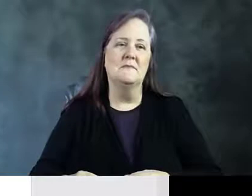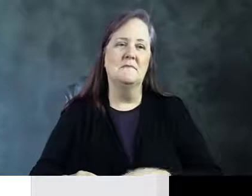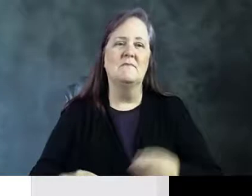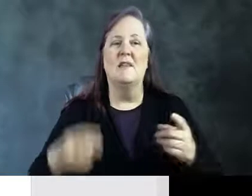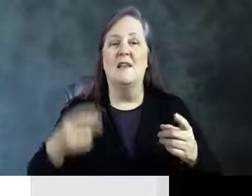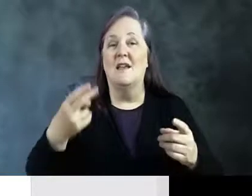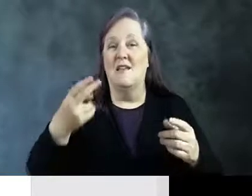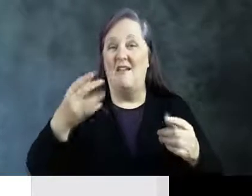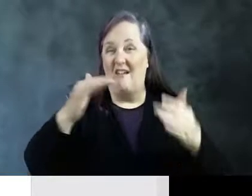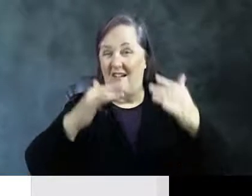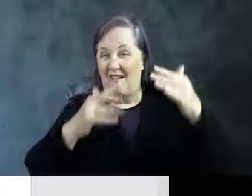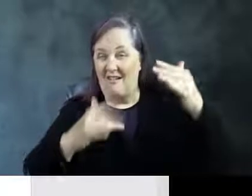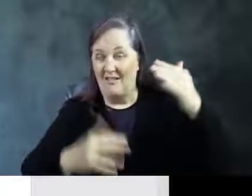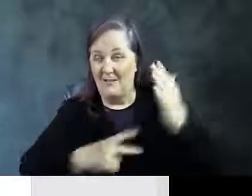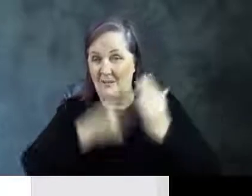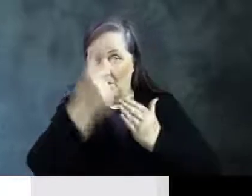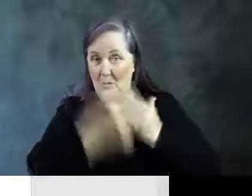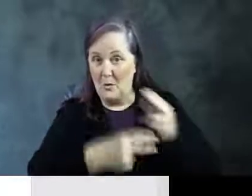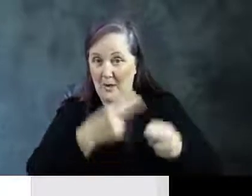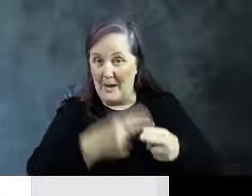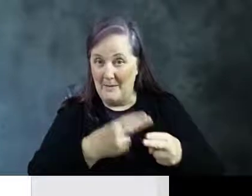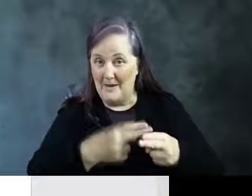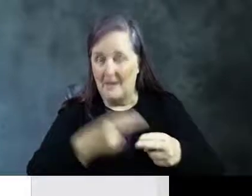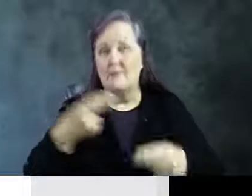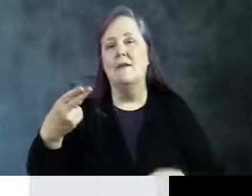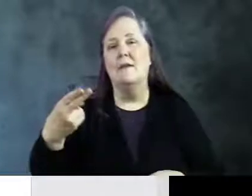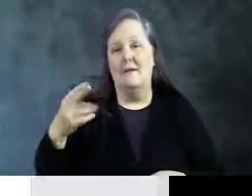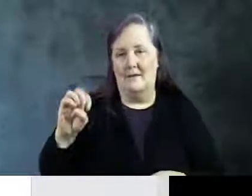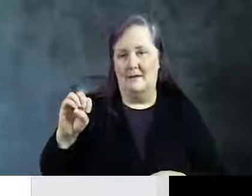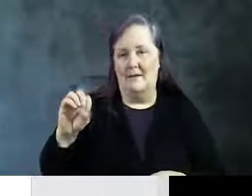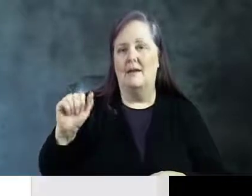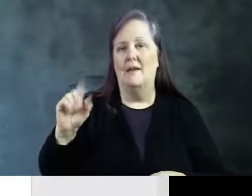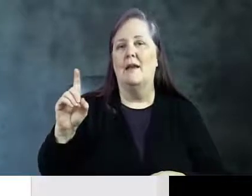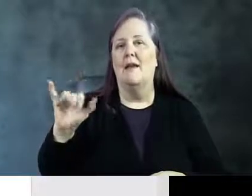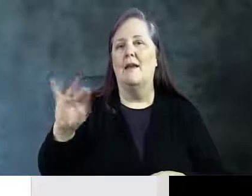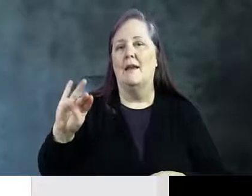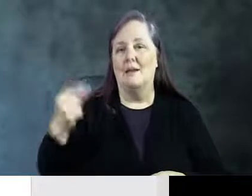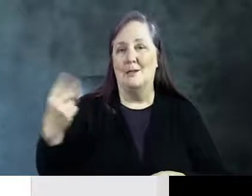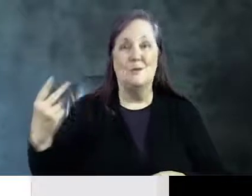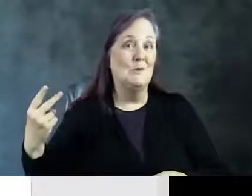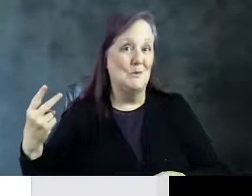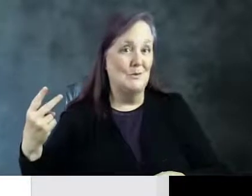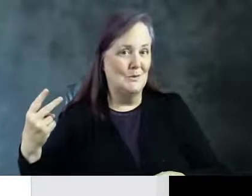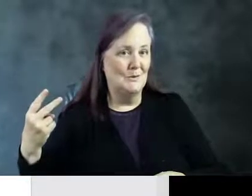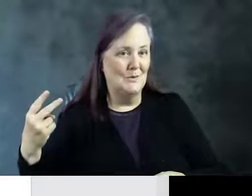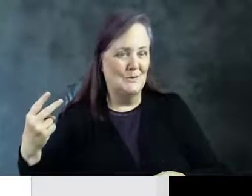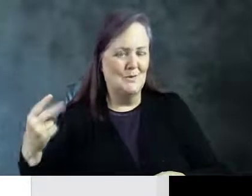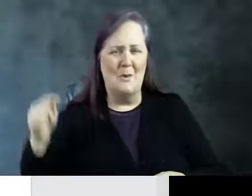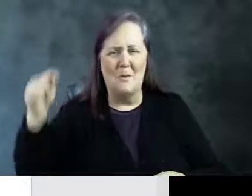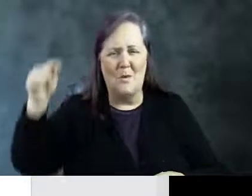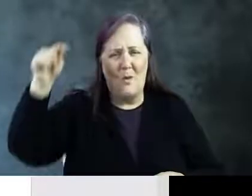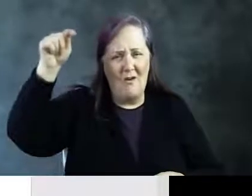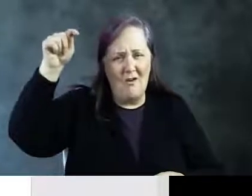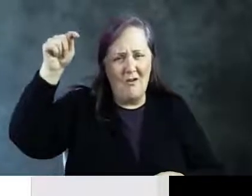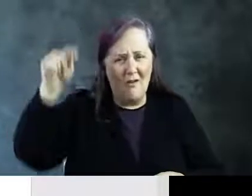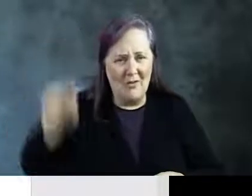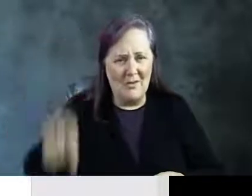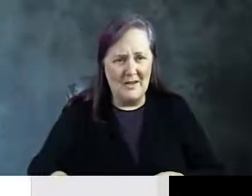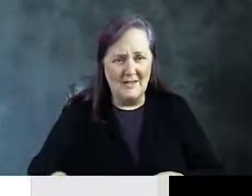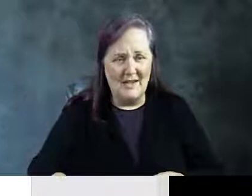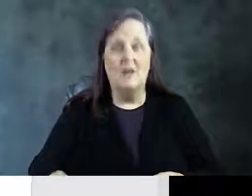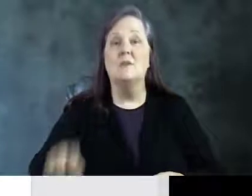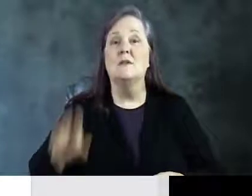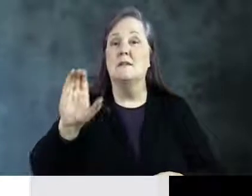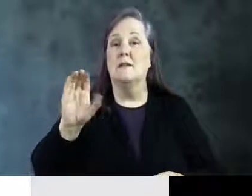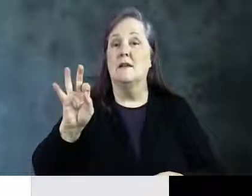2s. All of the programs under here are heading 2s. I'm going to scroll to the very bottom of my document where it says Cfilc